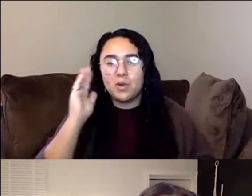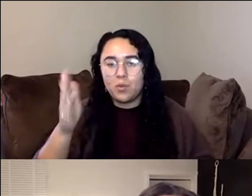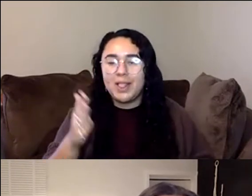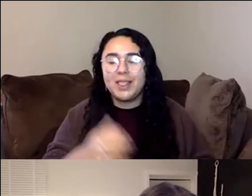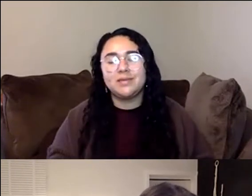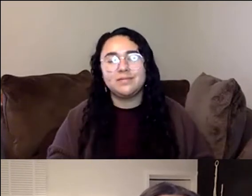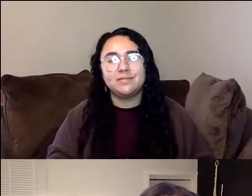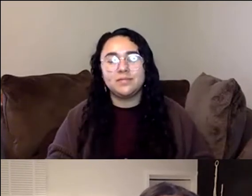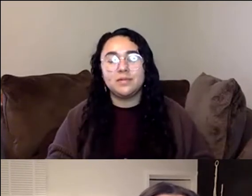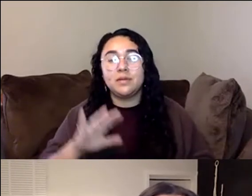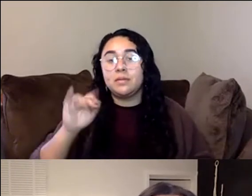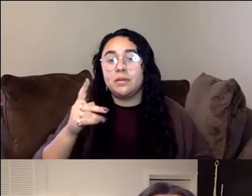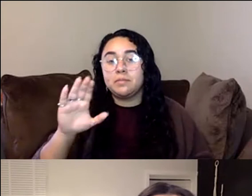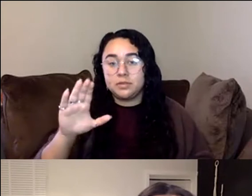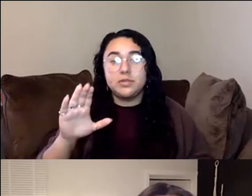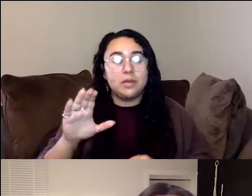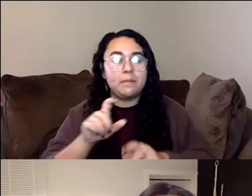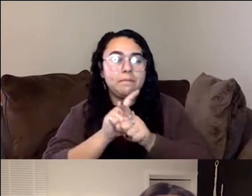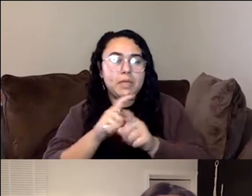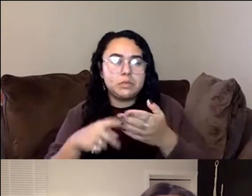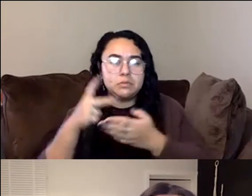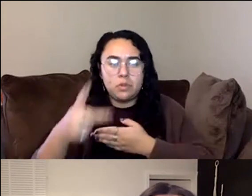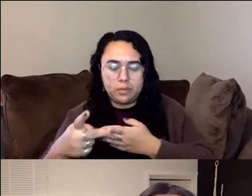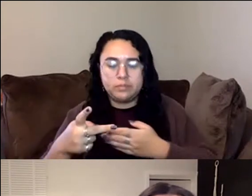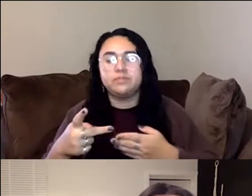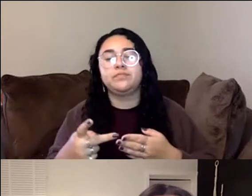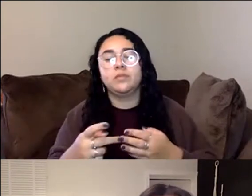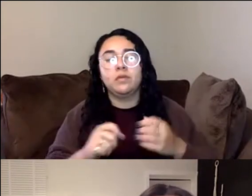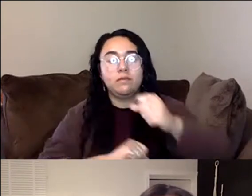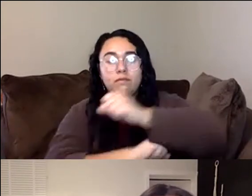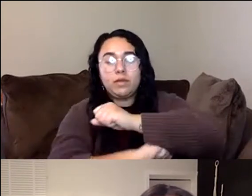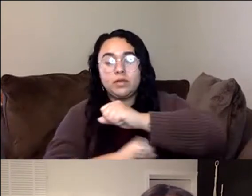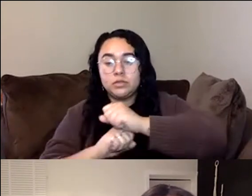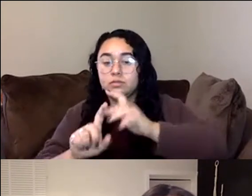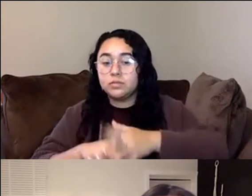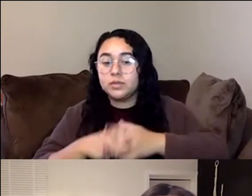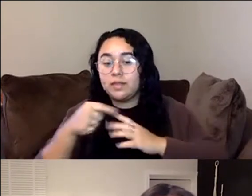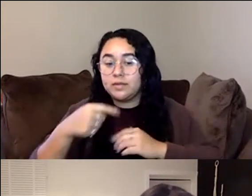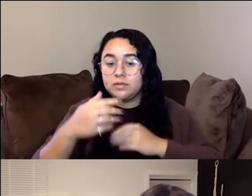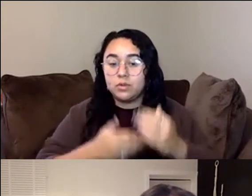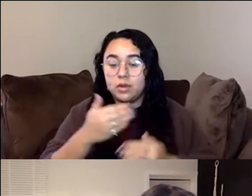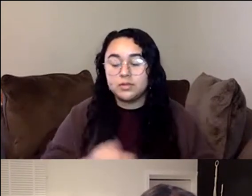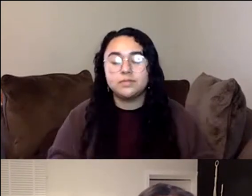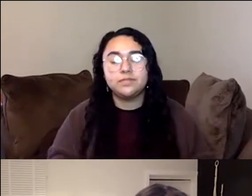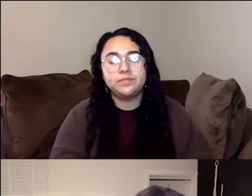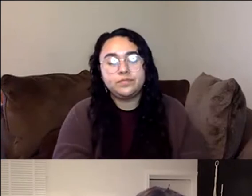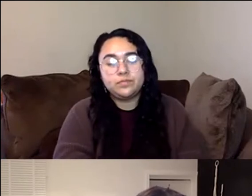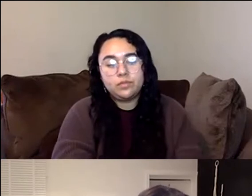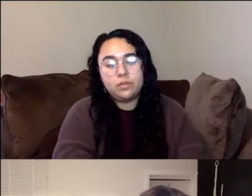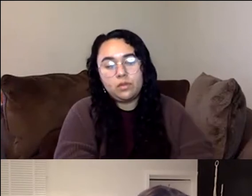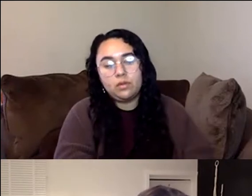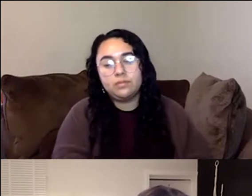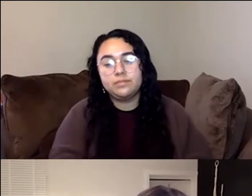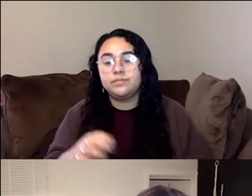of oppression, were the foundations in which we began this process. Homelessness is